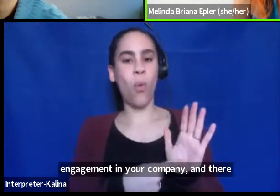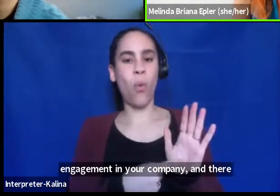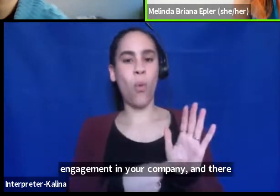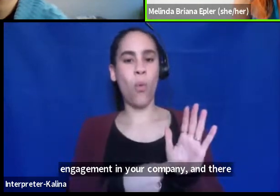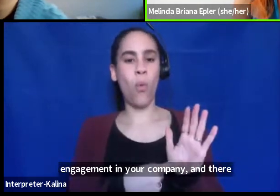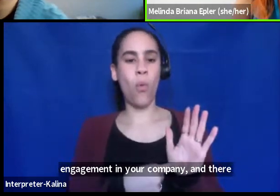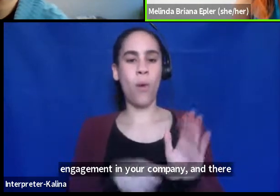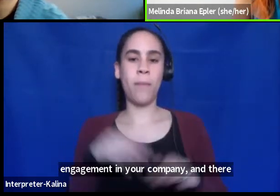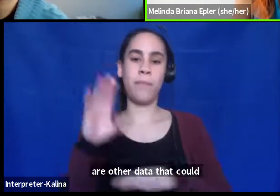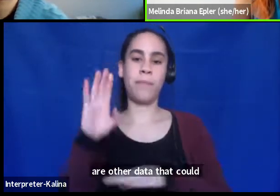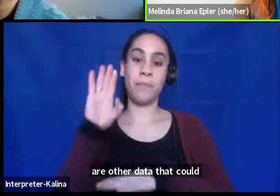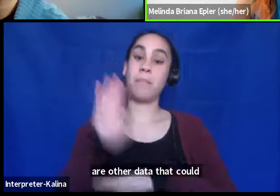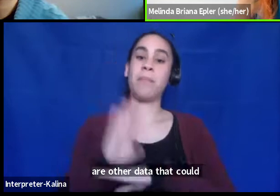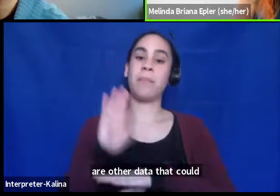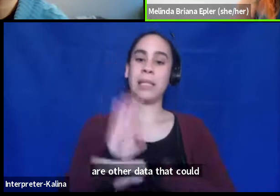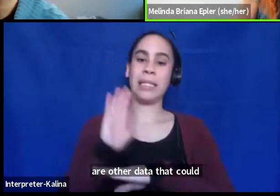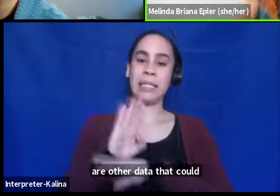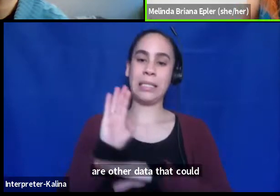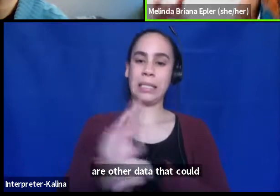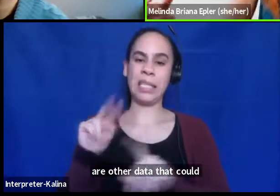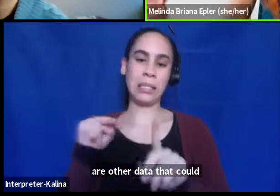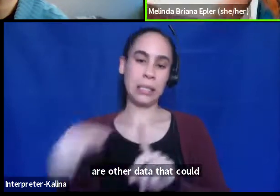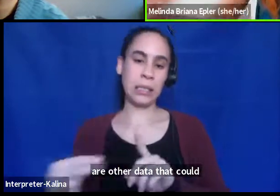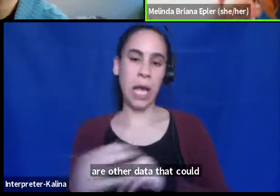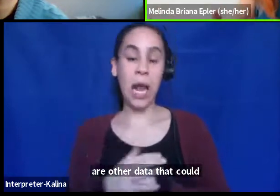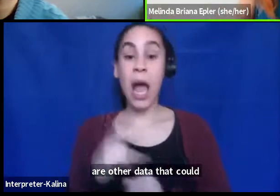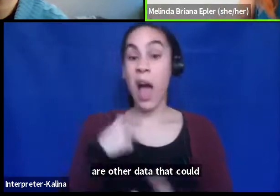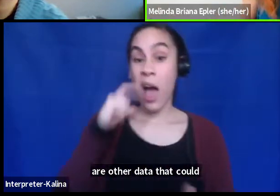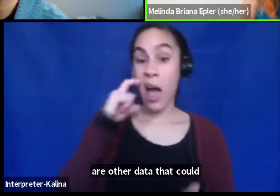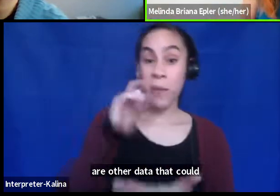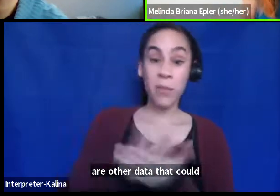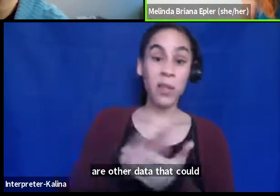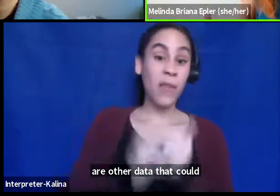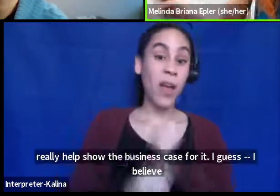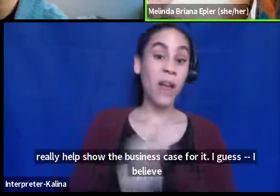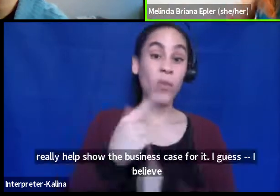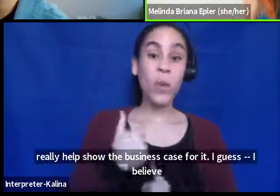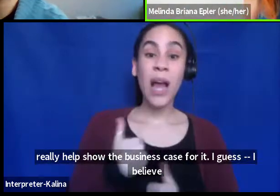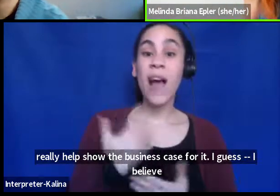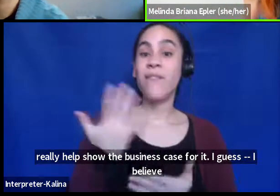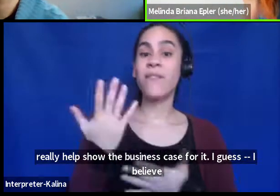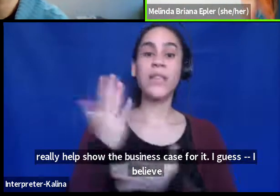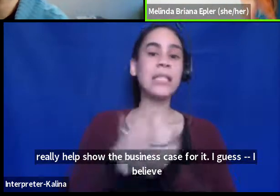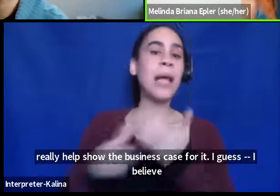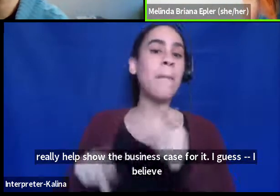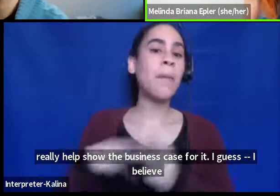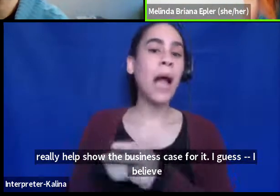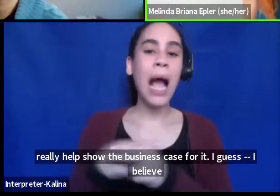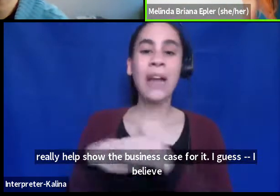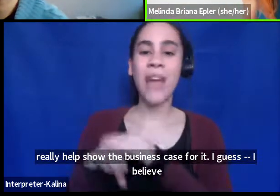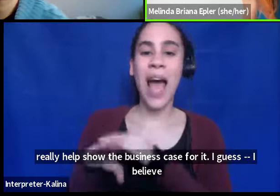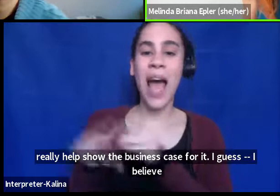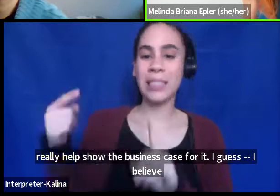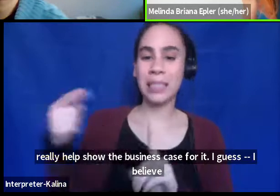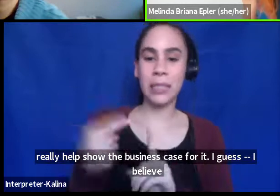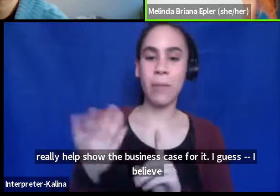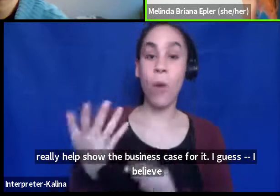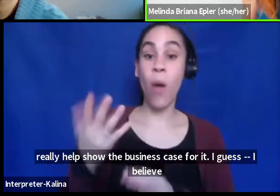business case for it. I guess I believe that everybody has some kind of an access point, whether that's the business case, whether